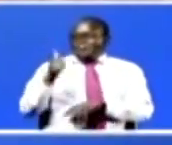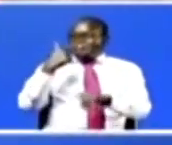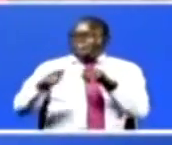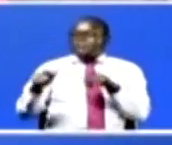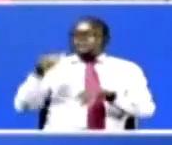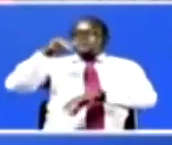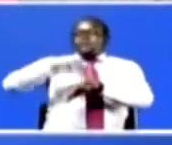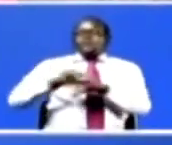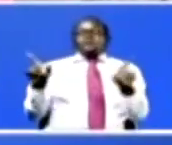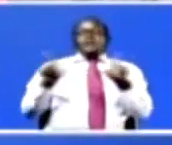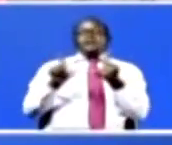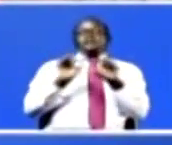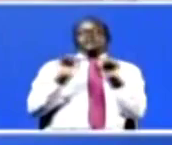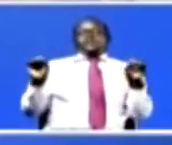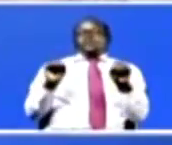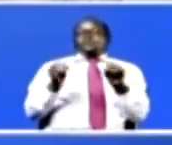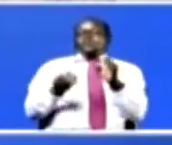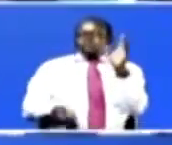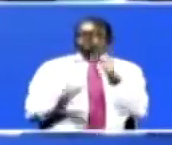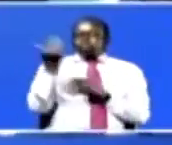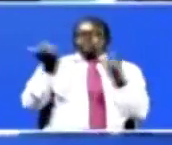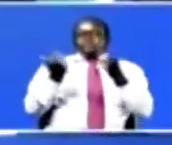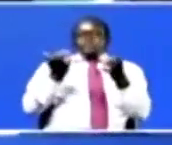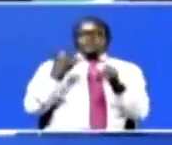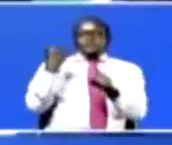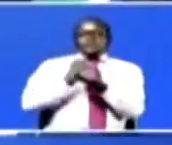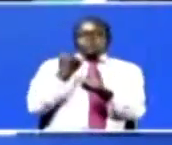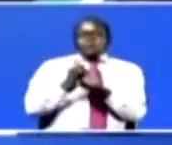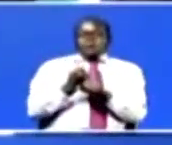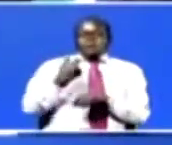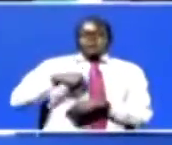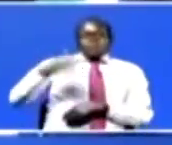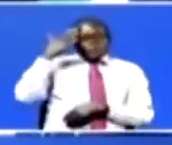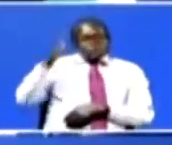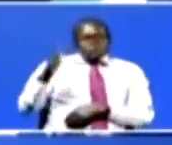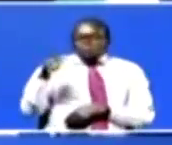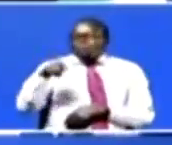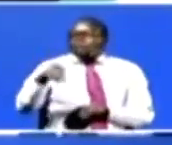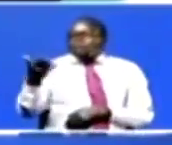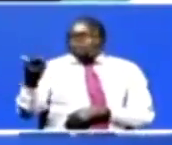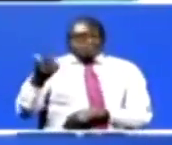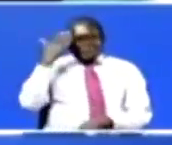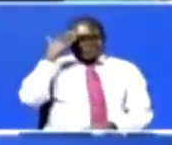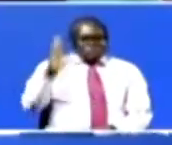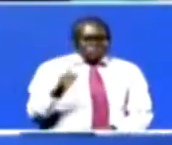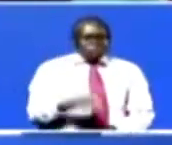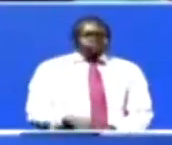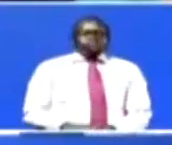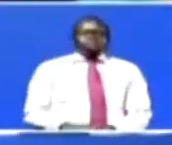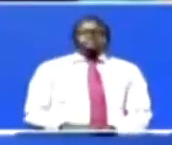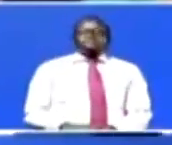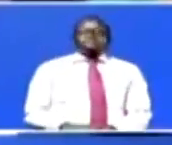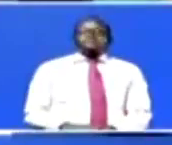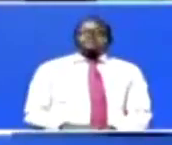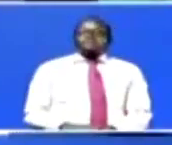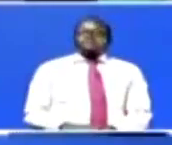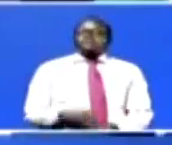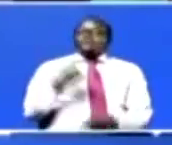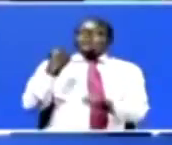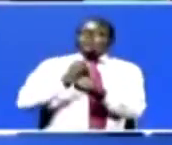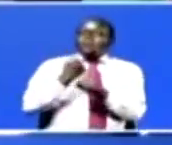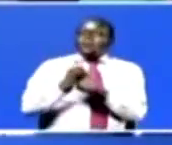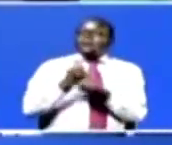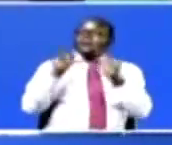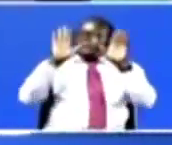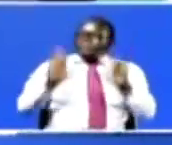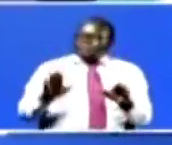yet to acquire a license allowing to begin operations. We are not sure yatoka wapi. Kazi yangu ya muhimu na